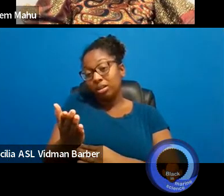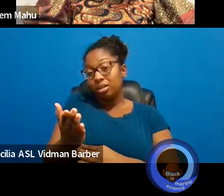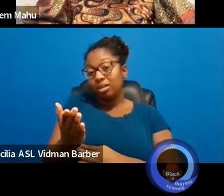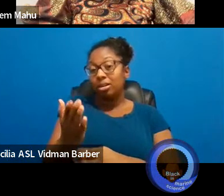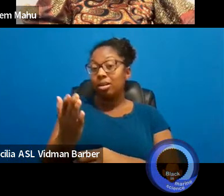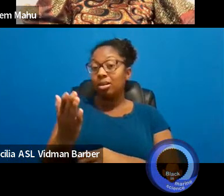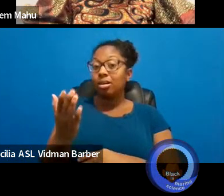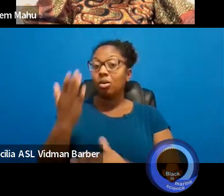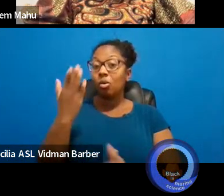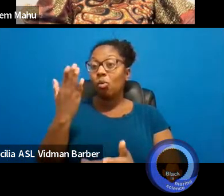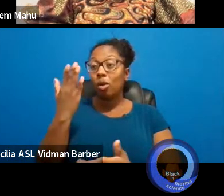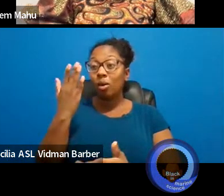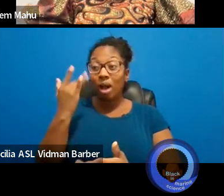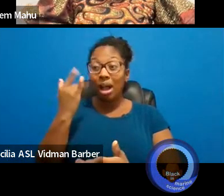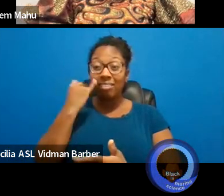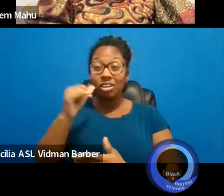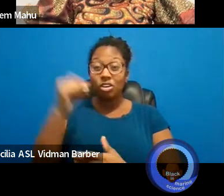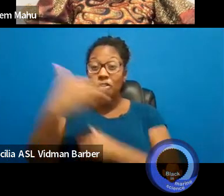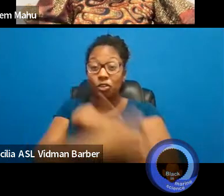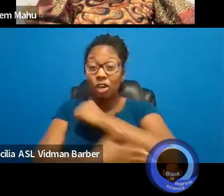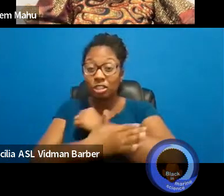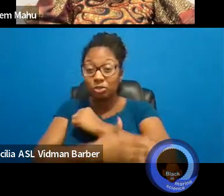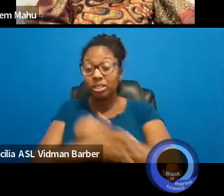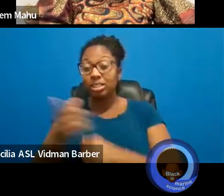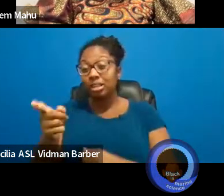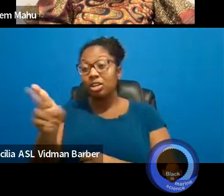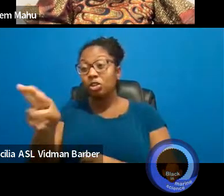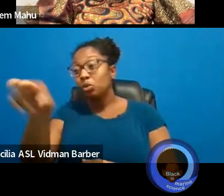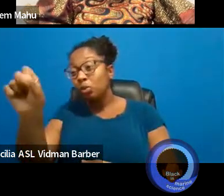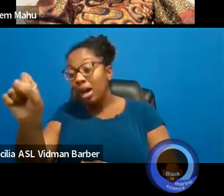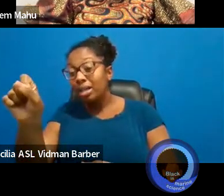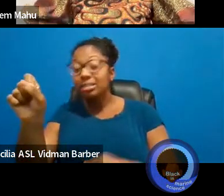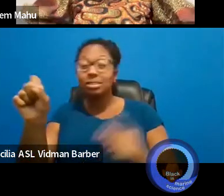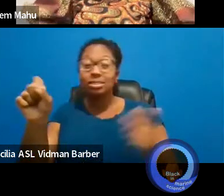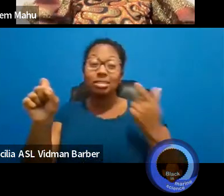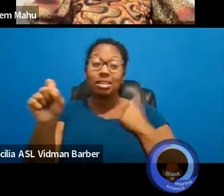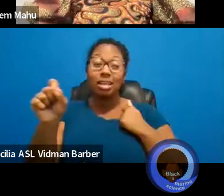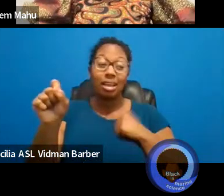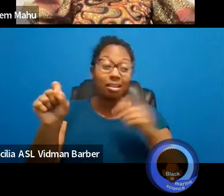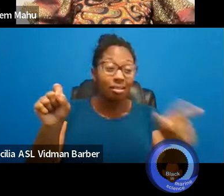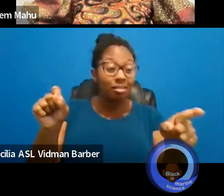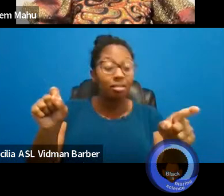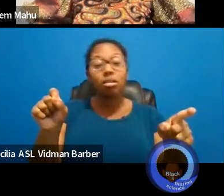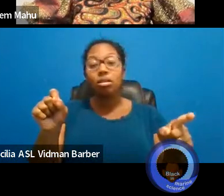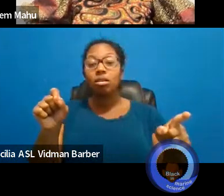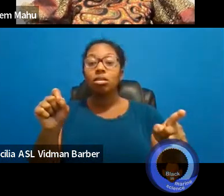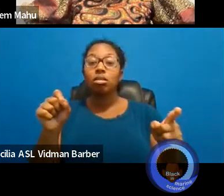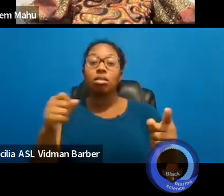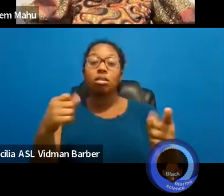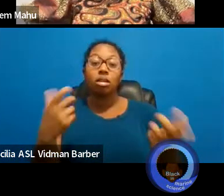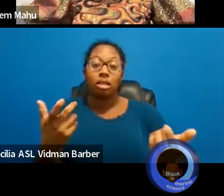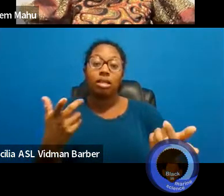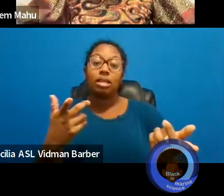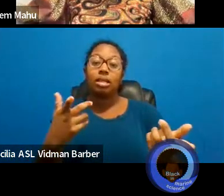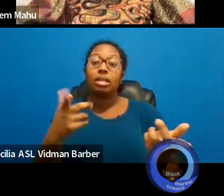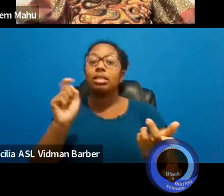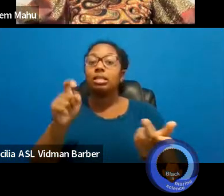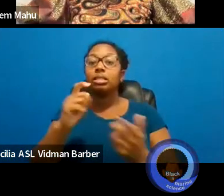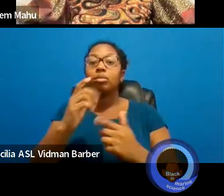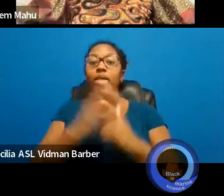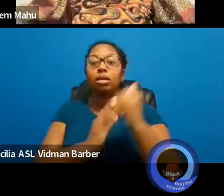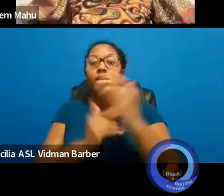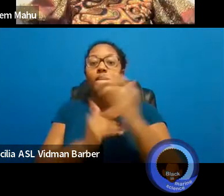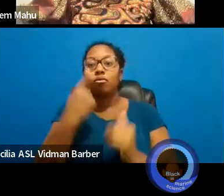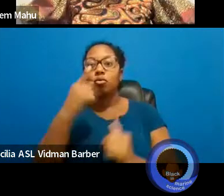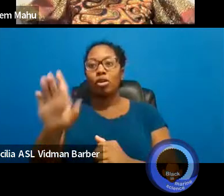the US, Canada, and from the West. So you want to do it at a very convenient time because you're scheduling the meeting. So